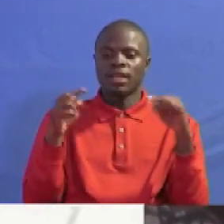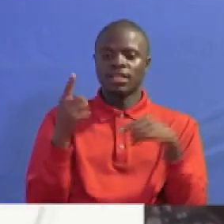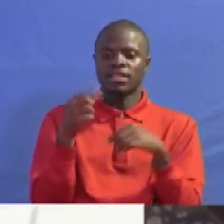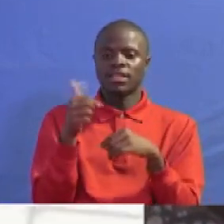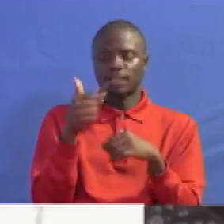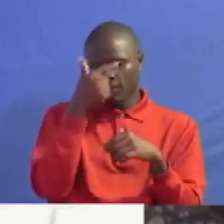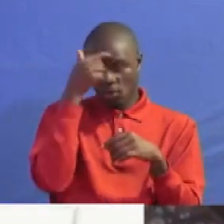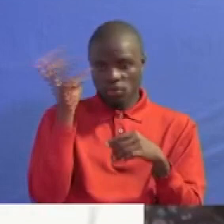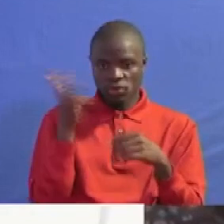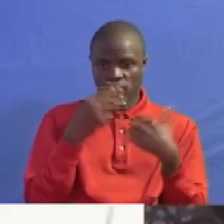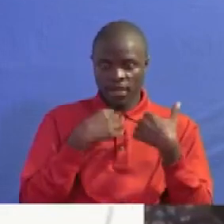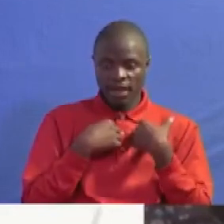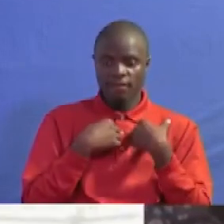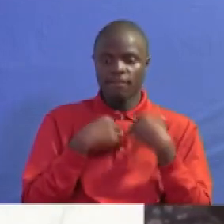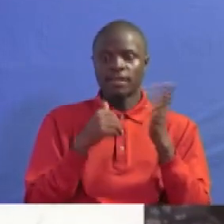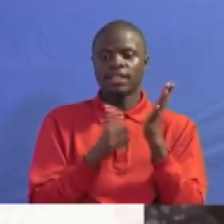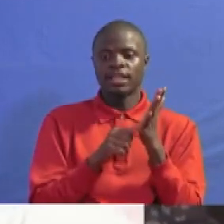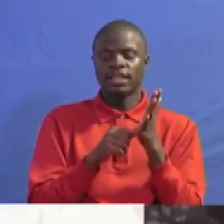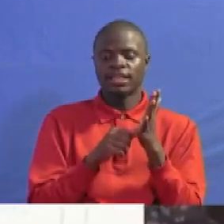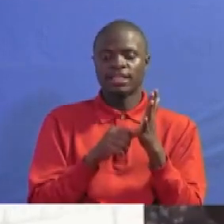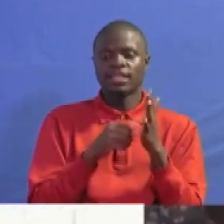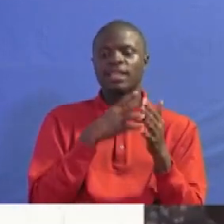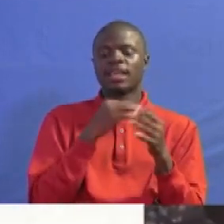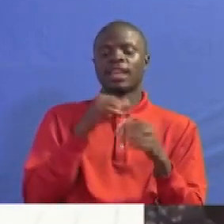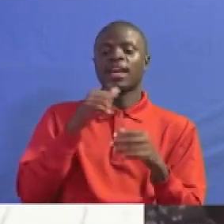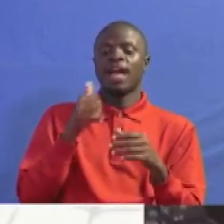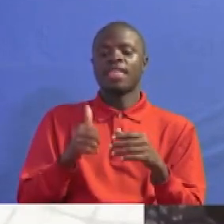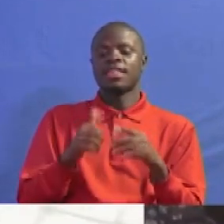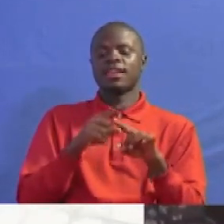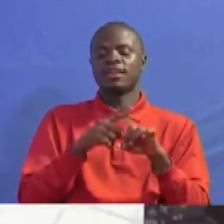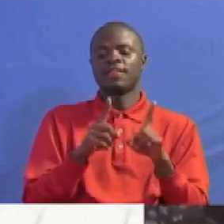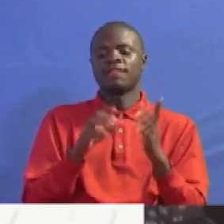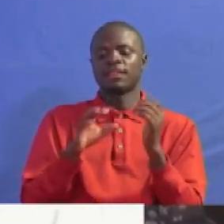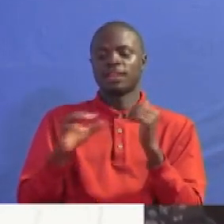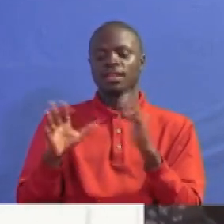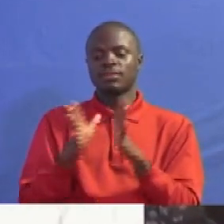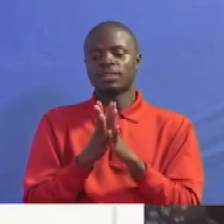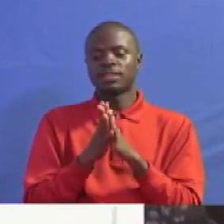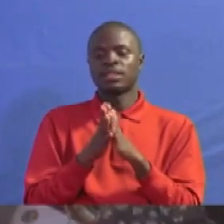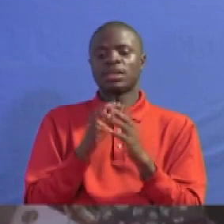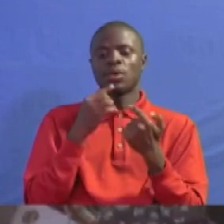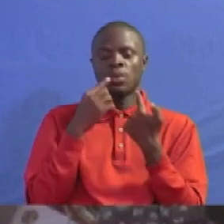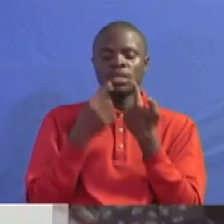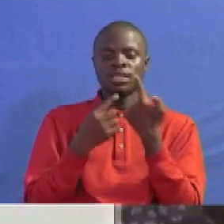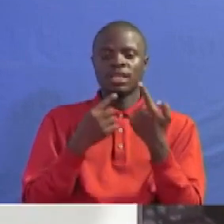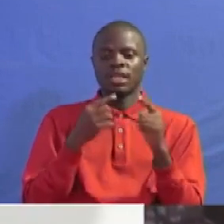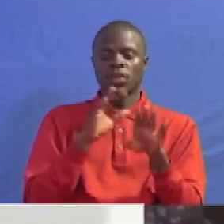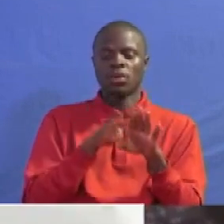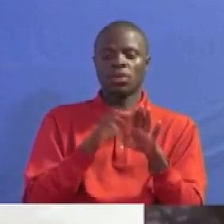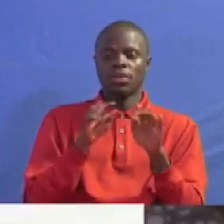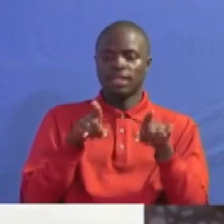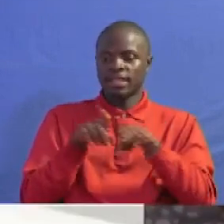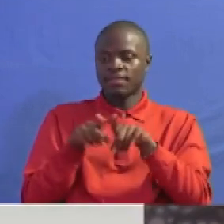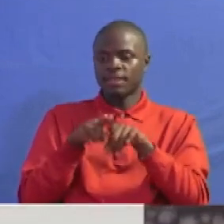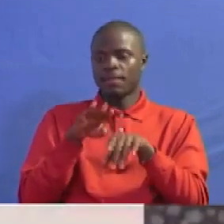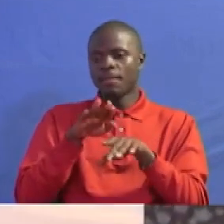Sababu sisi hapa Samburu tuko na challenges tofauti, yule mwingine ambayo kwa mahali kwingine yako na challenges zake, tusemezane juu ya meza,